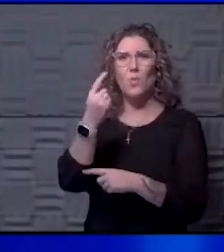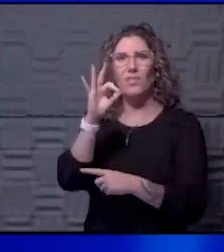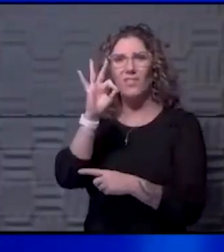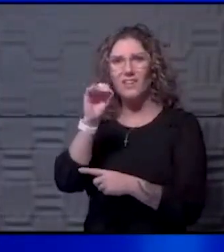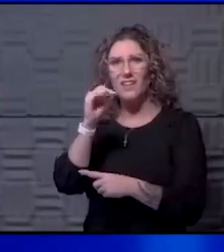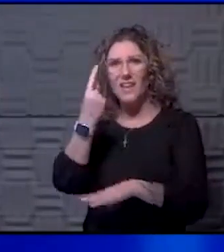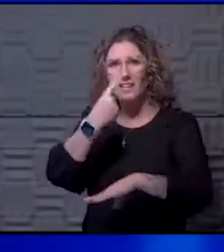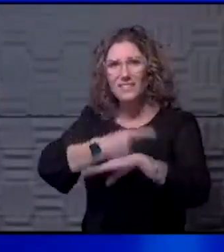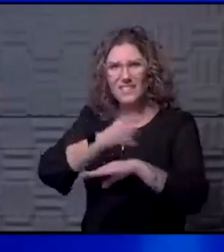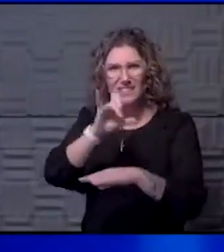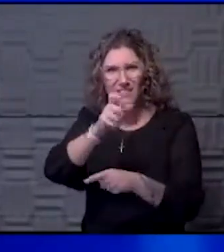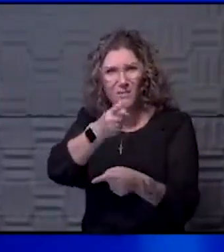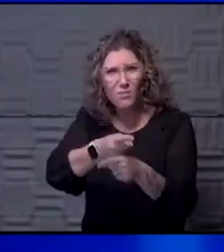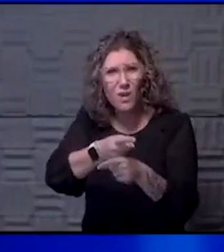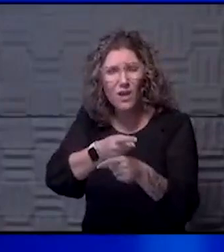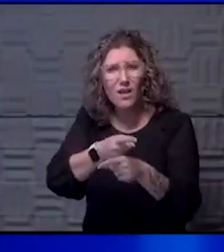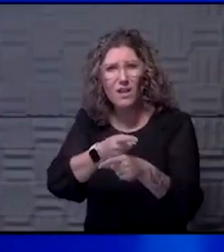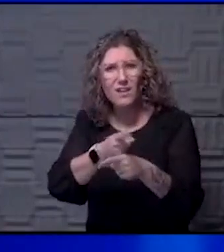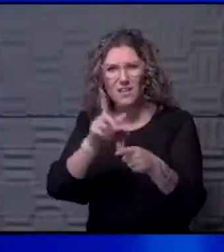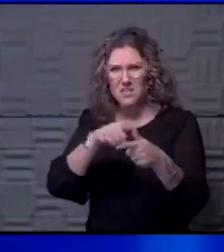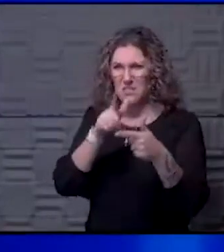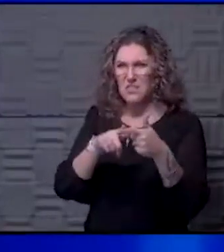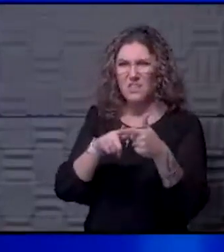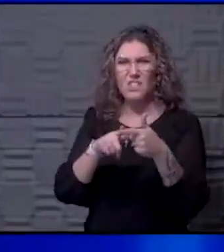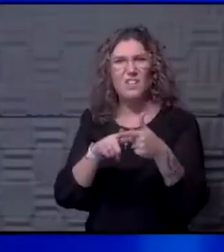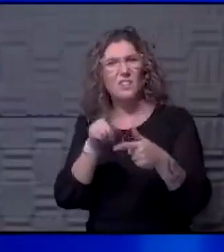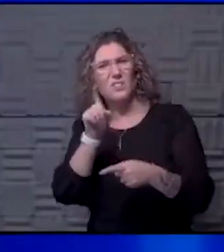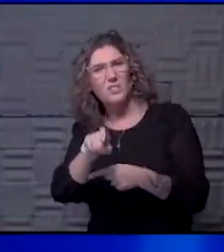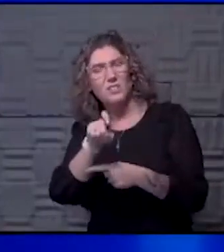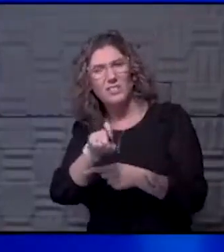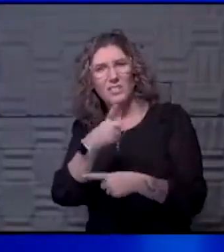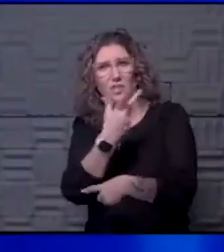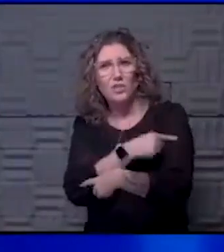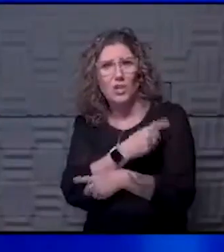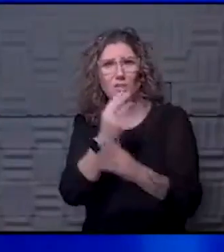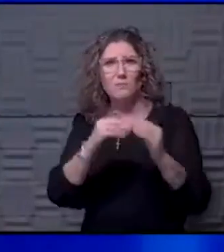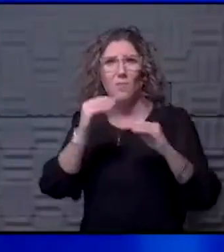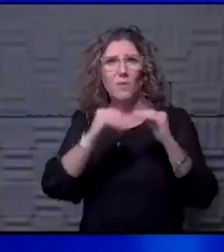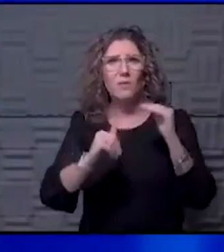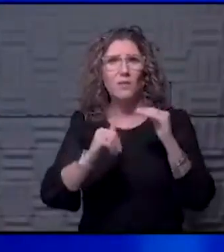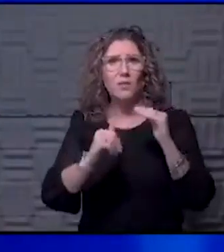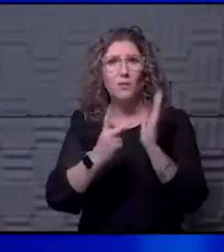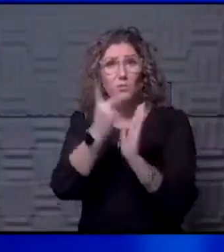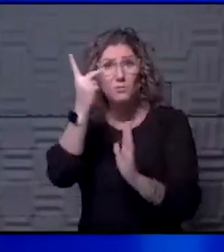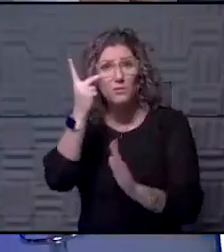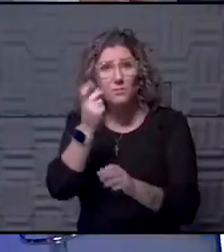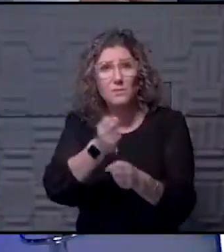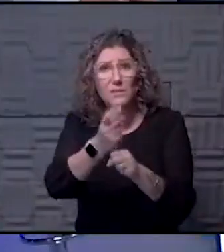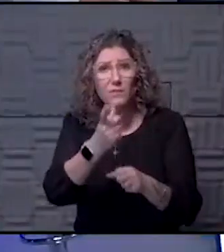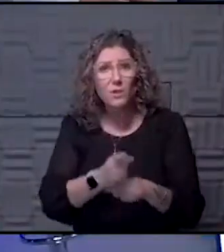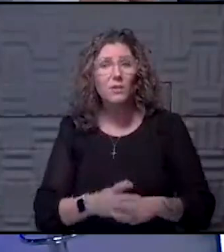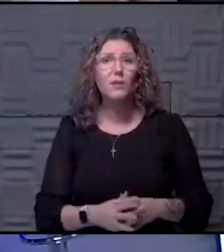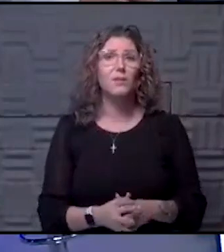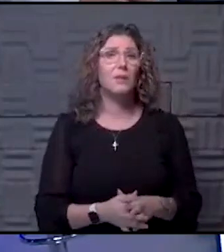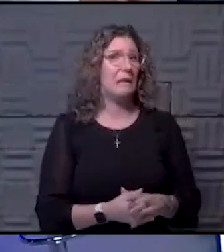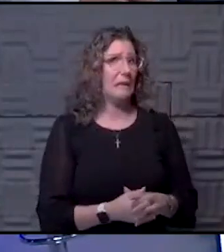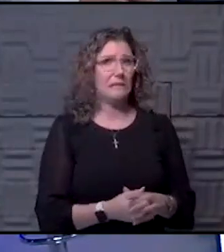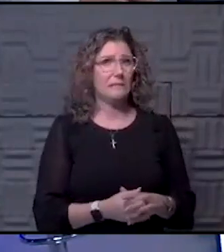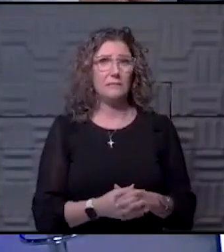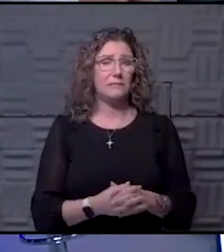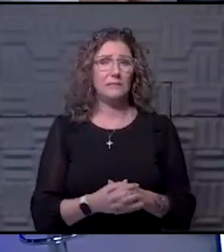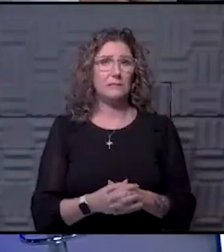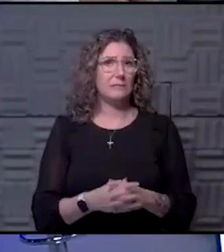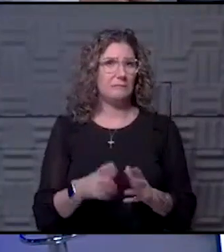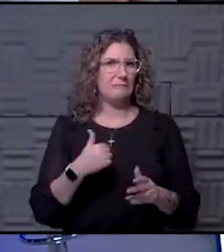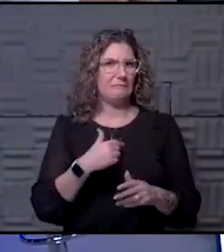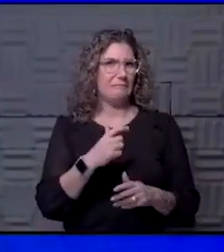right? Because wouldn't we have to get shots more than 2 doses a year? Yeah. I don't know